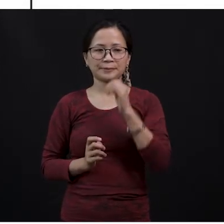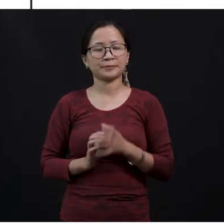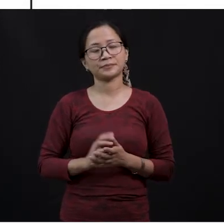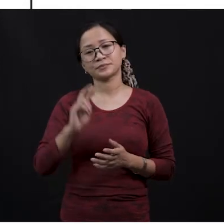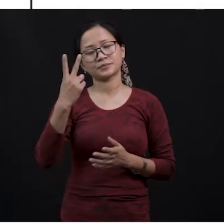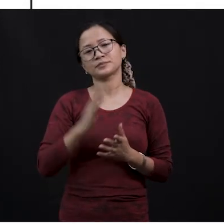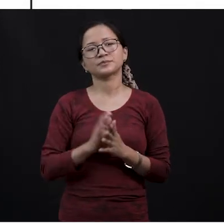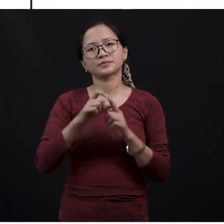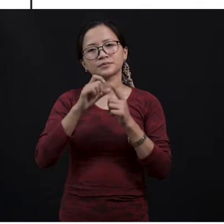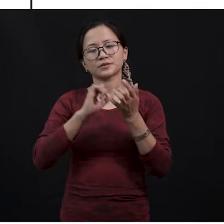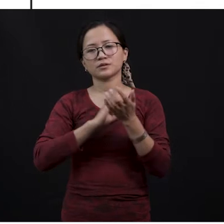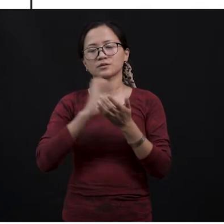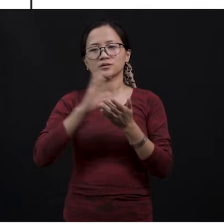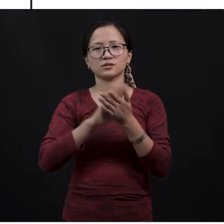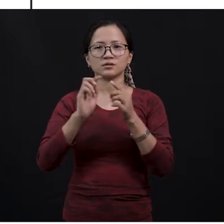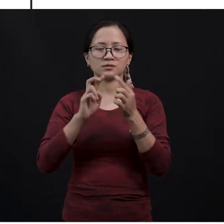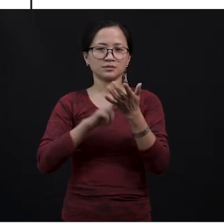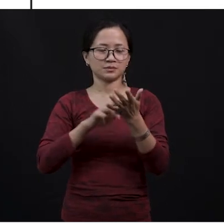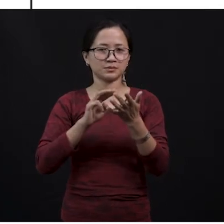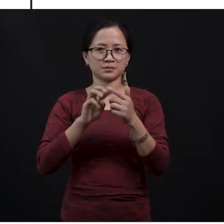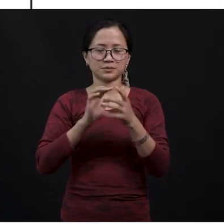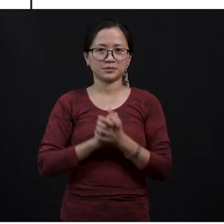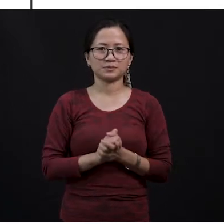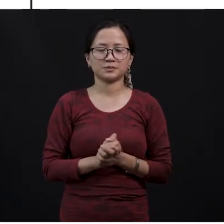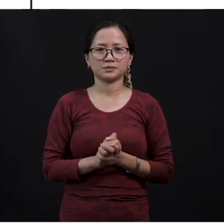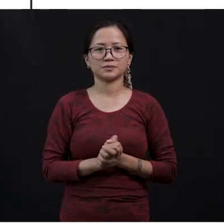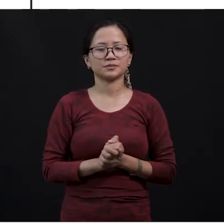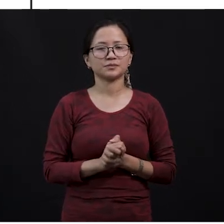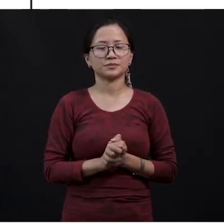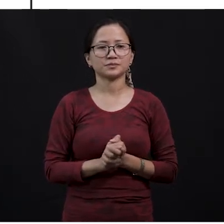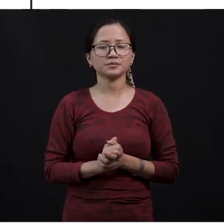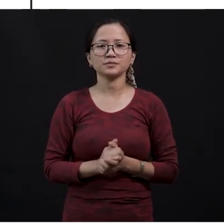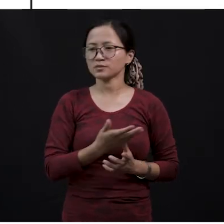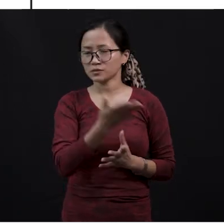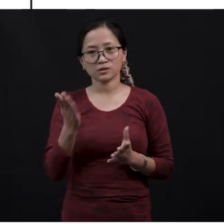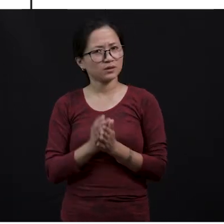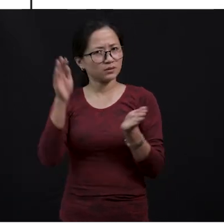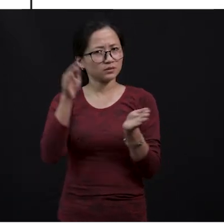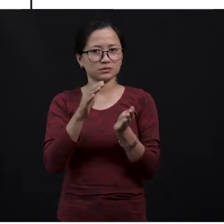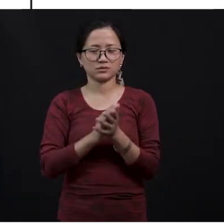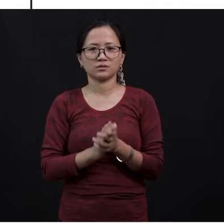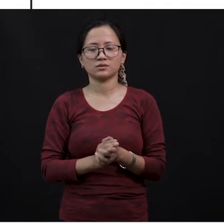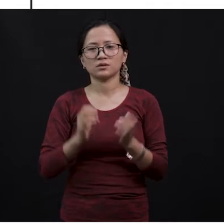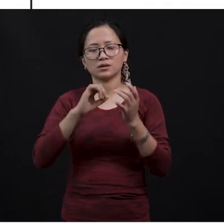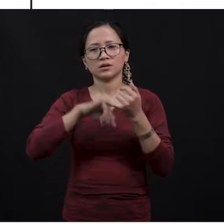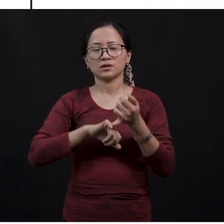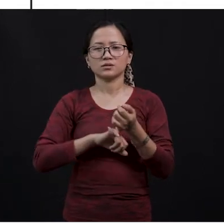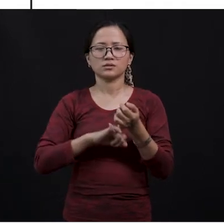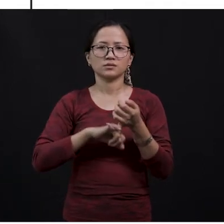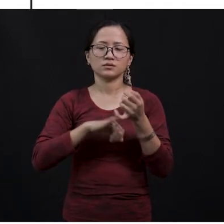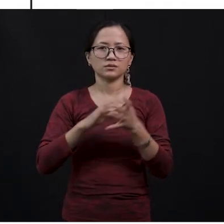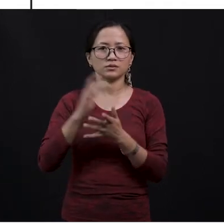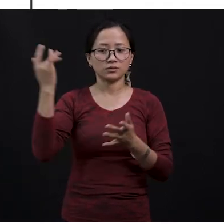The second scheme that he had was token currency policy. So there was a shortage of silver in the